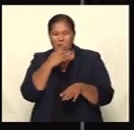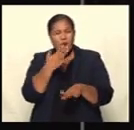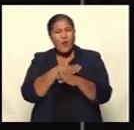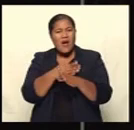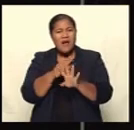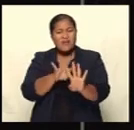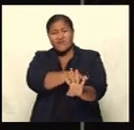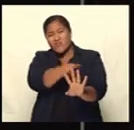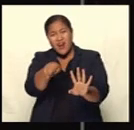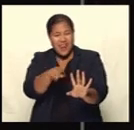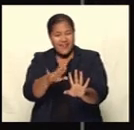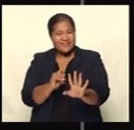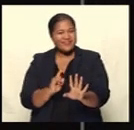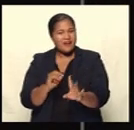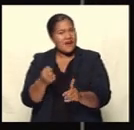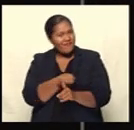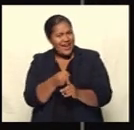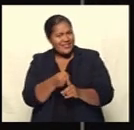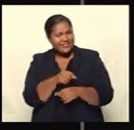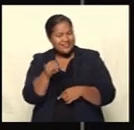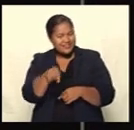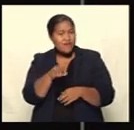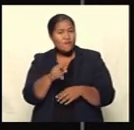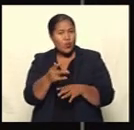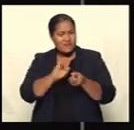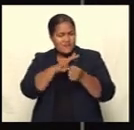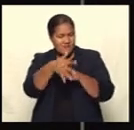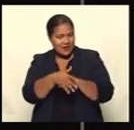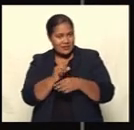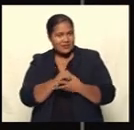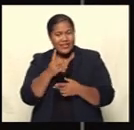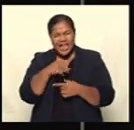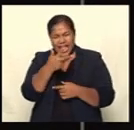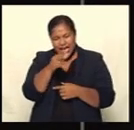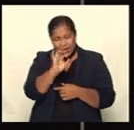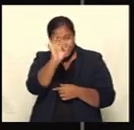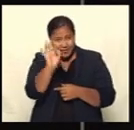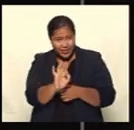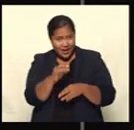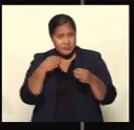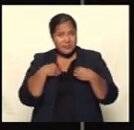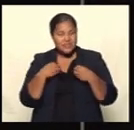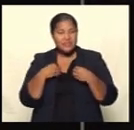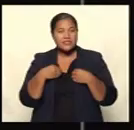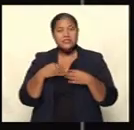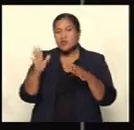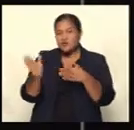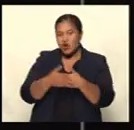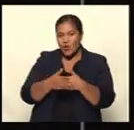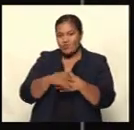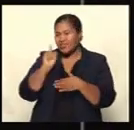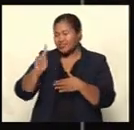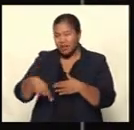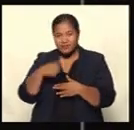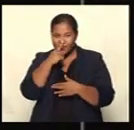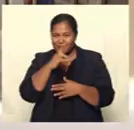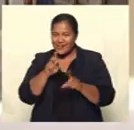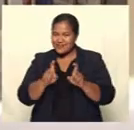the virus. Apanisa Wangairandovo reports over 80% of businesses are closed, with thousands of workers staying